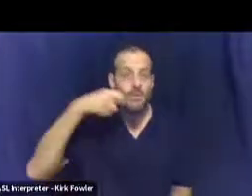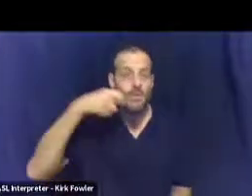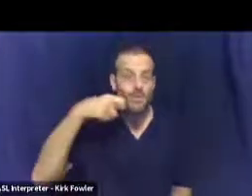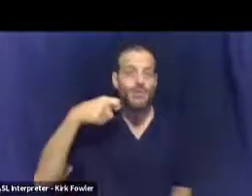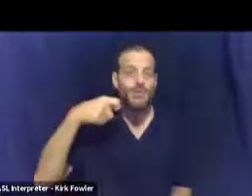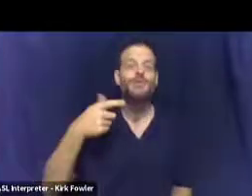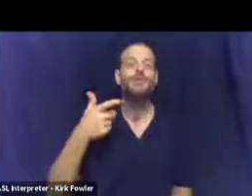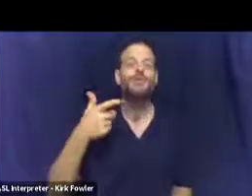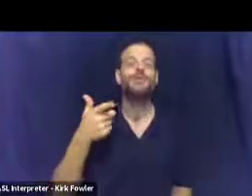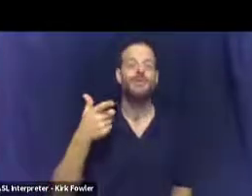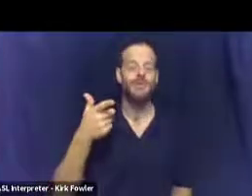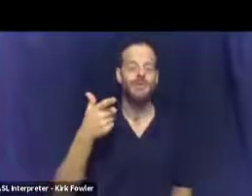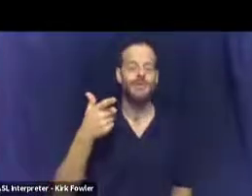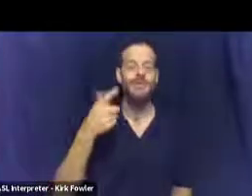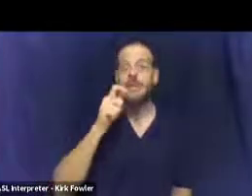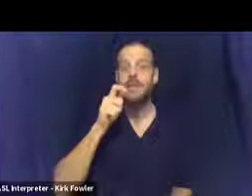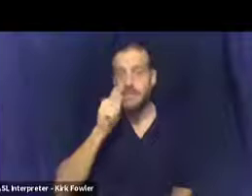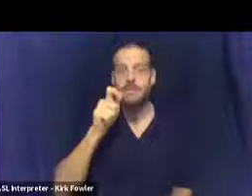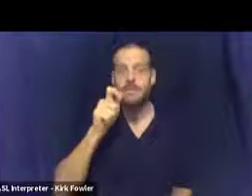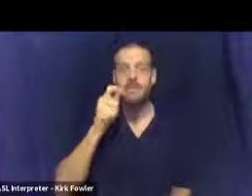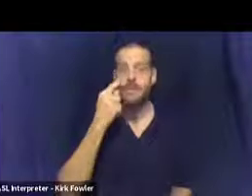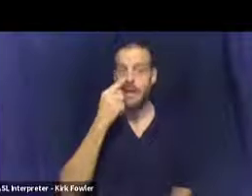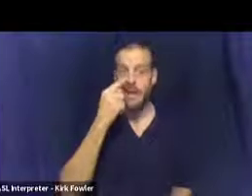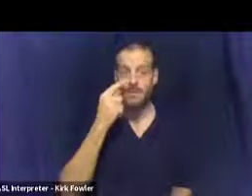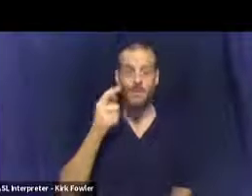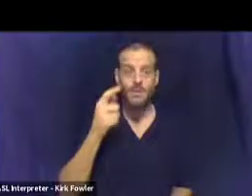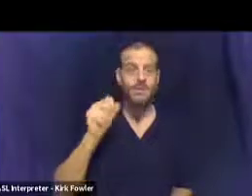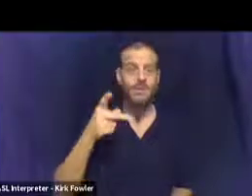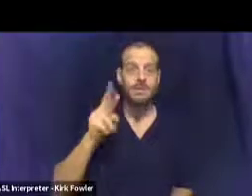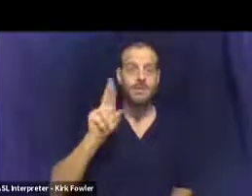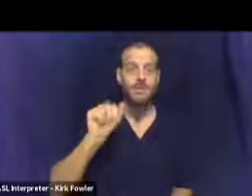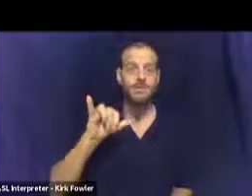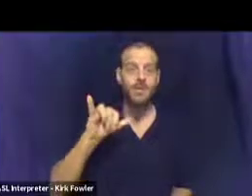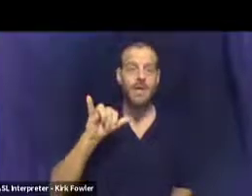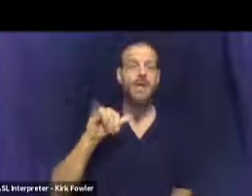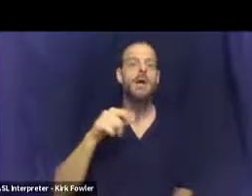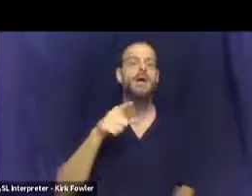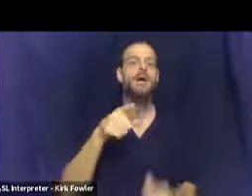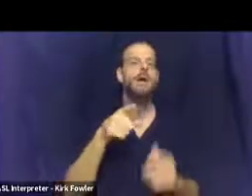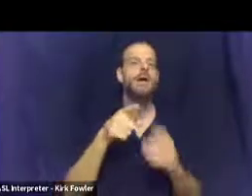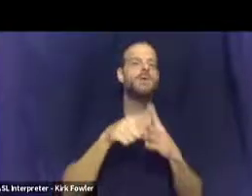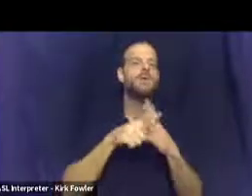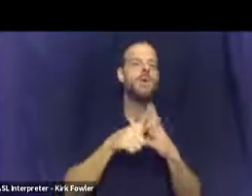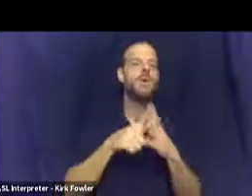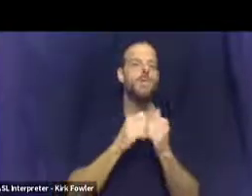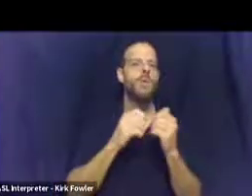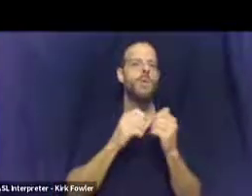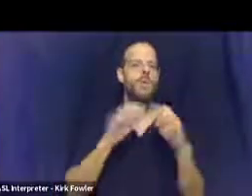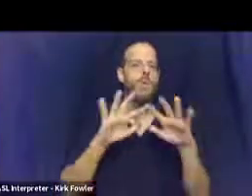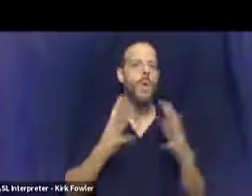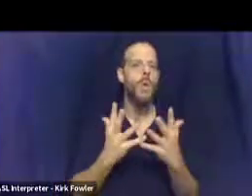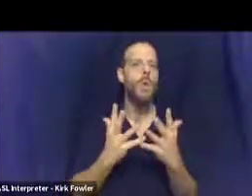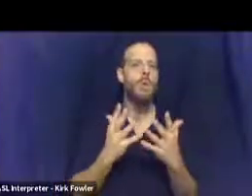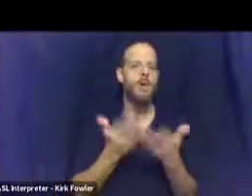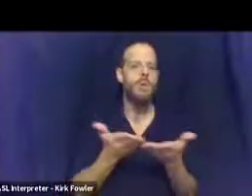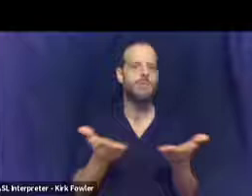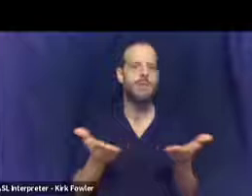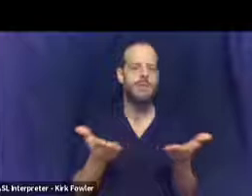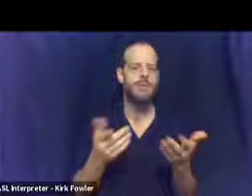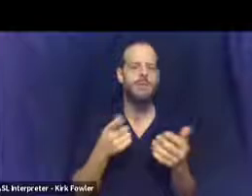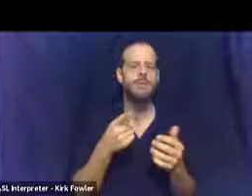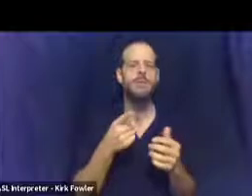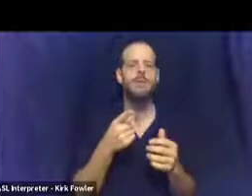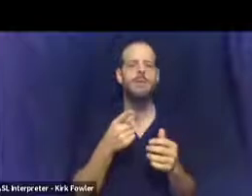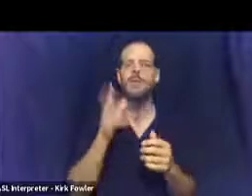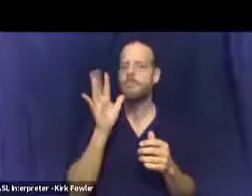what you can see here is TJ was originally on a box system with whole objects. And in this picture, you can see we are using some things or mom is